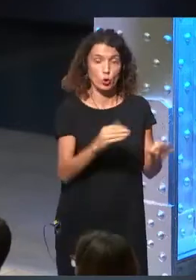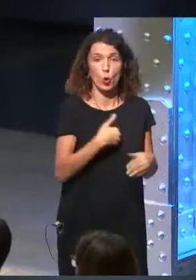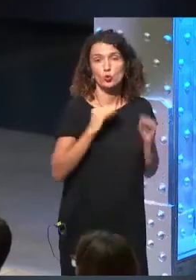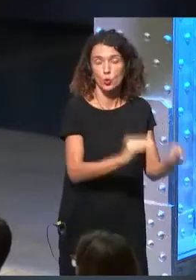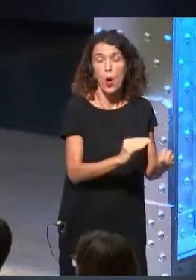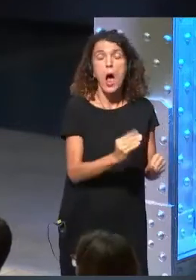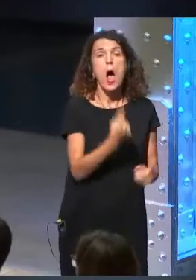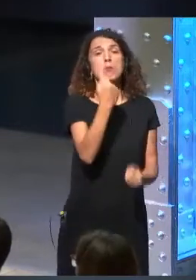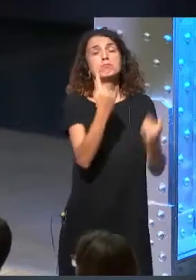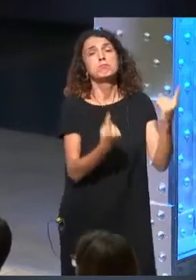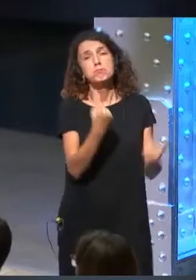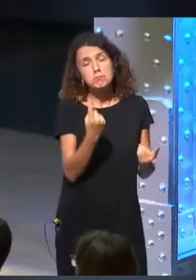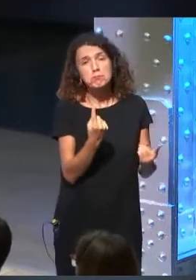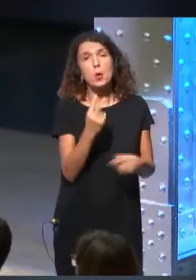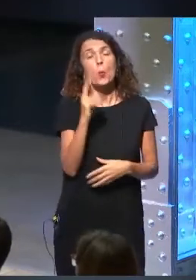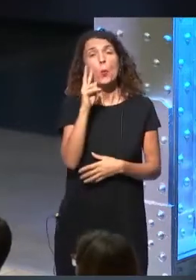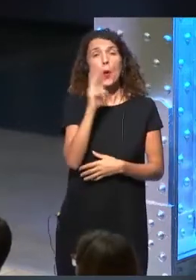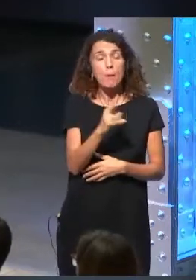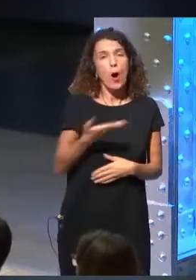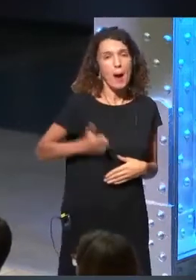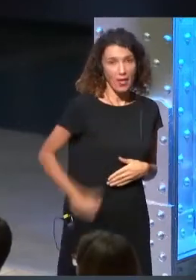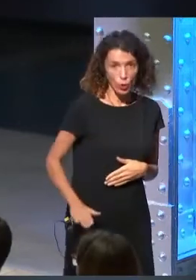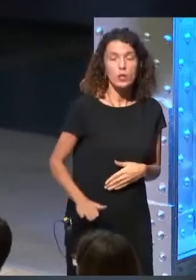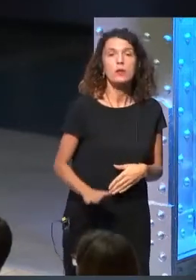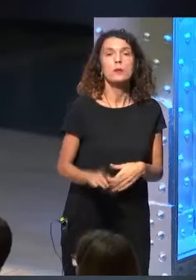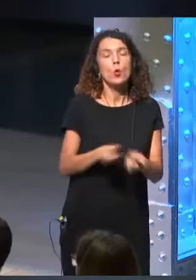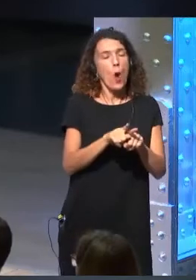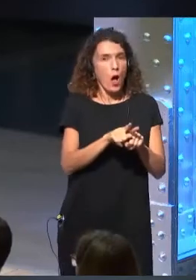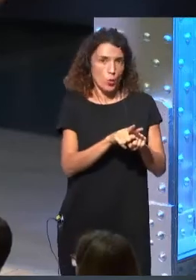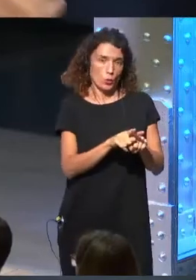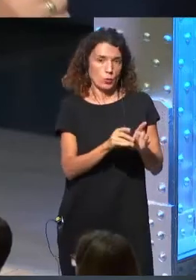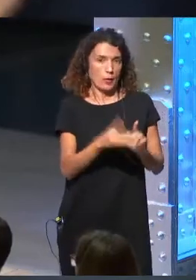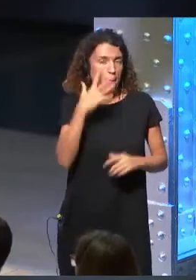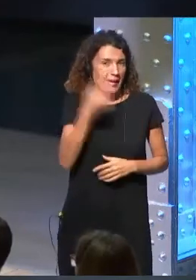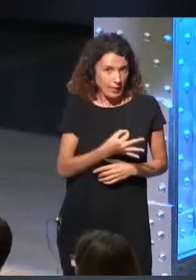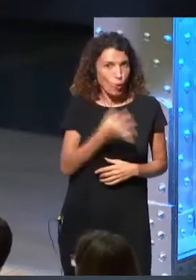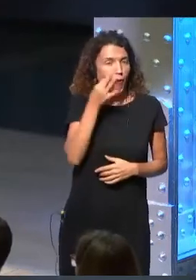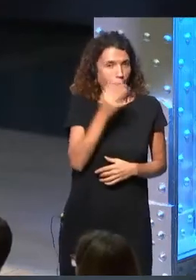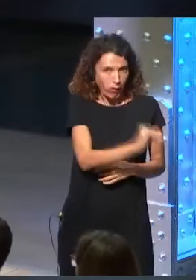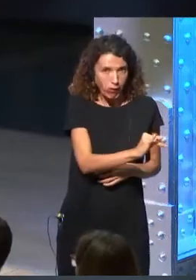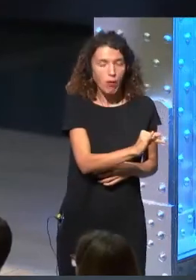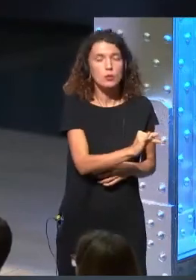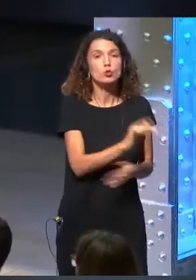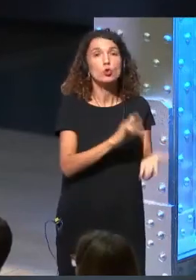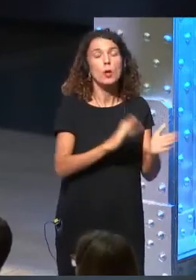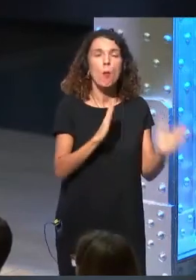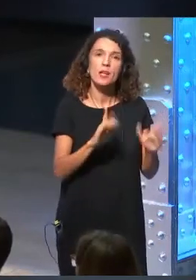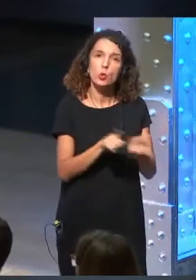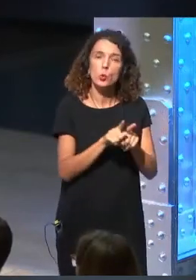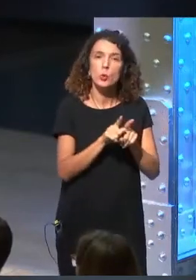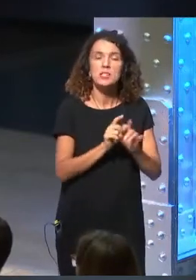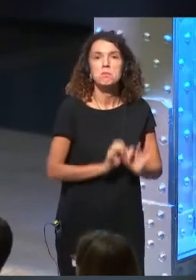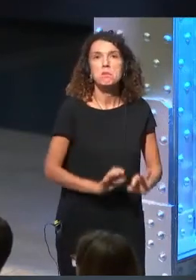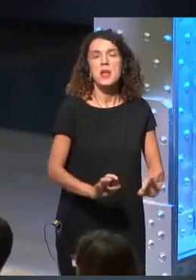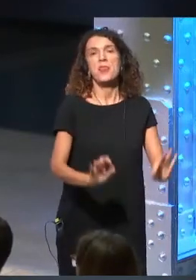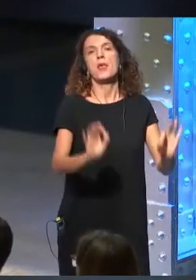an erotic danger in the Amazons, as in the story that at the very moment that the hero